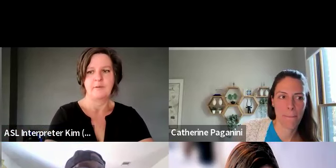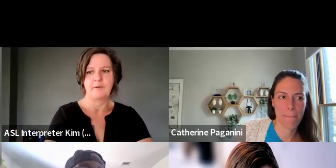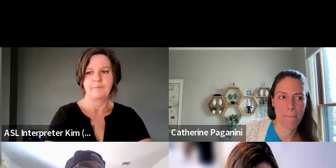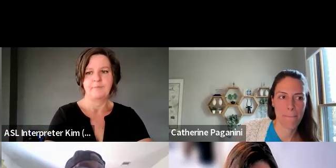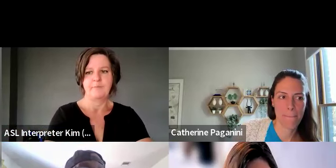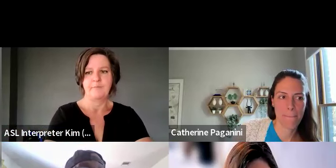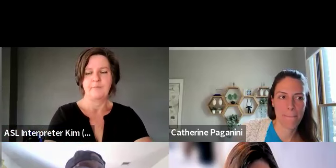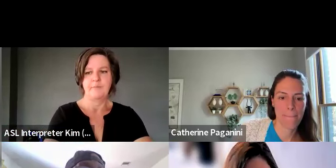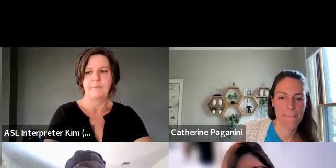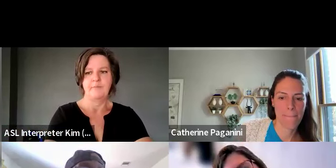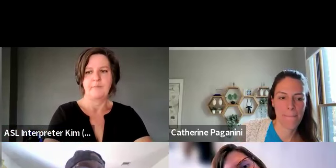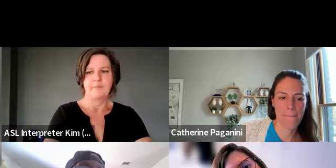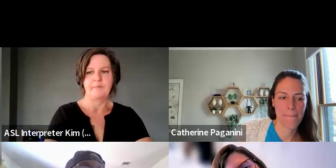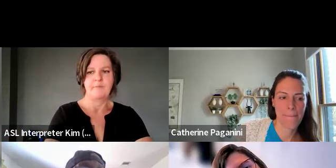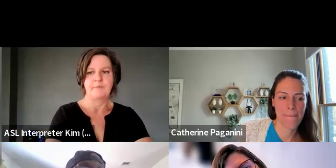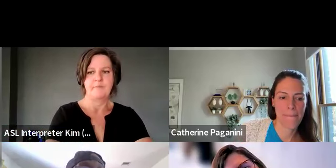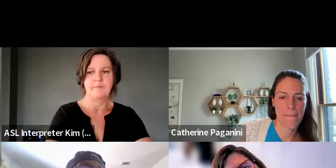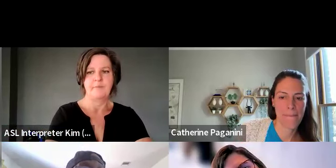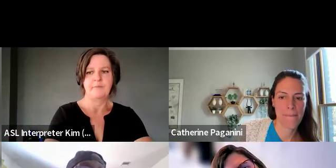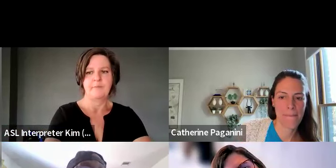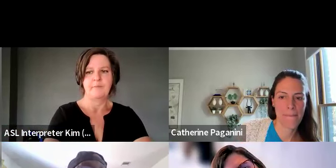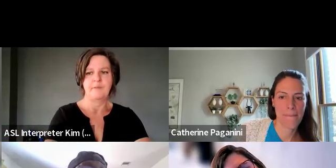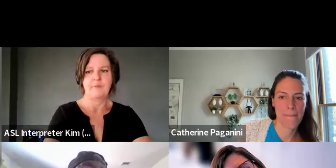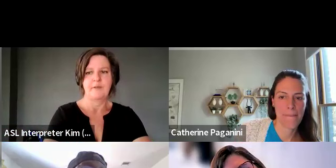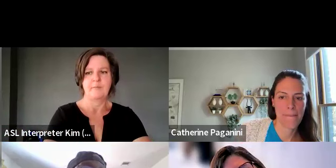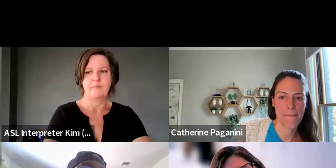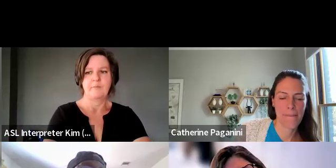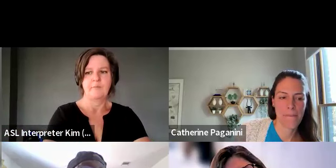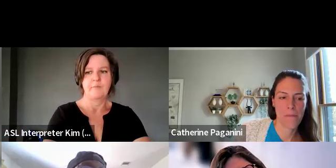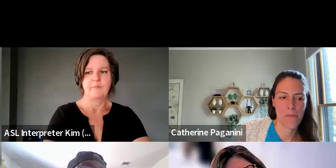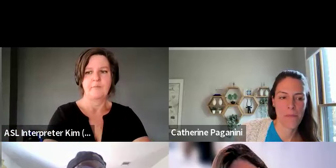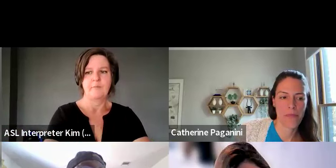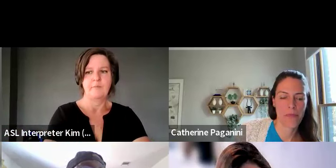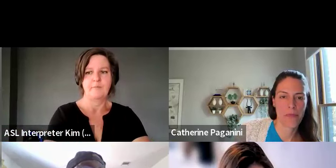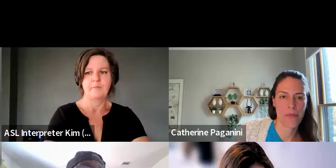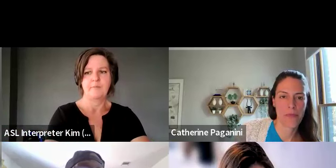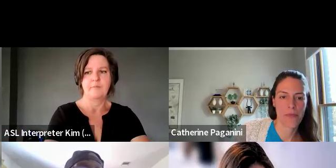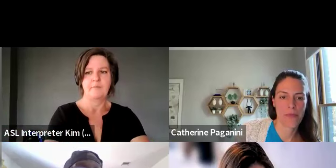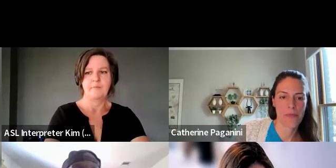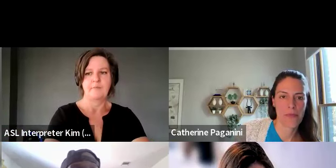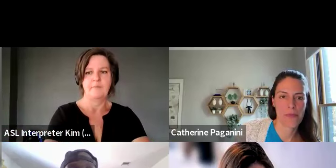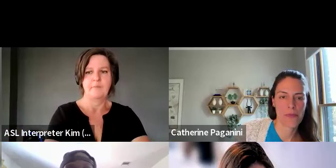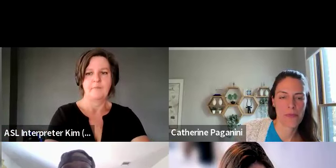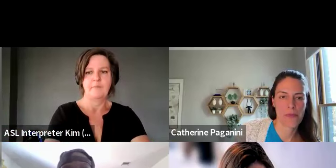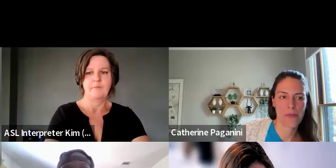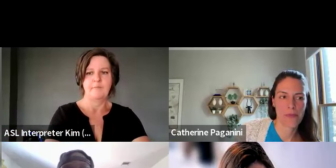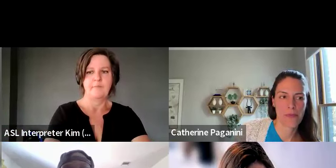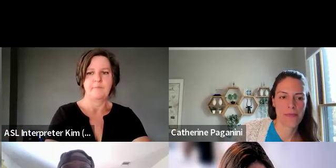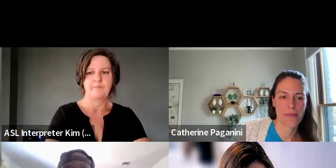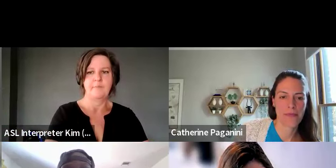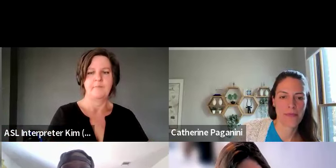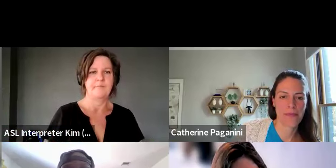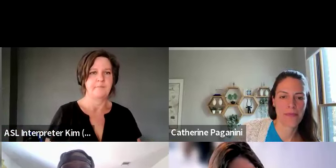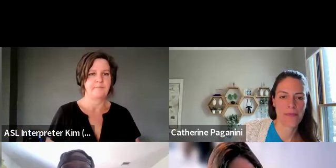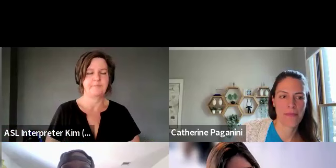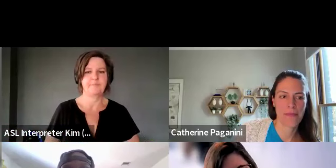meeting. And I think we got through the agenda. And anyway, nice to meet you all. It's nice to